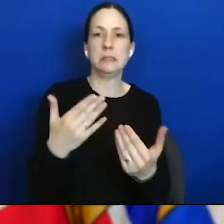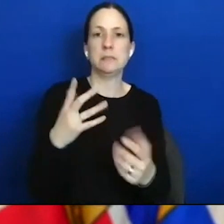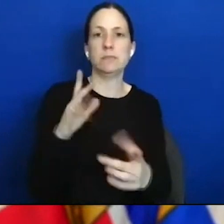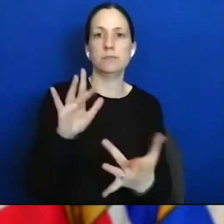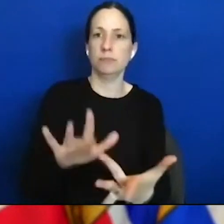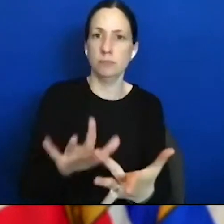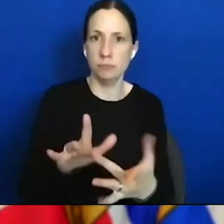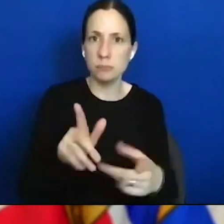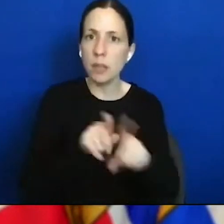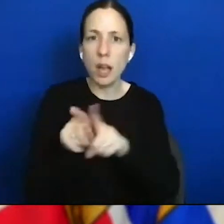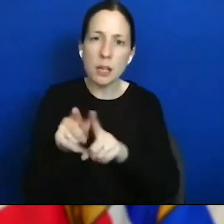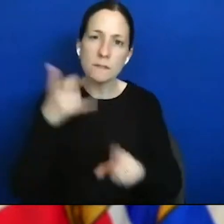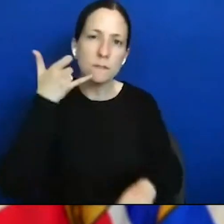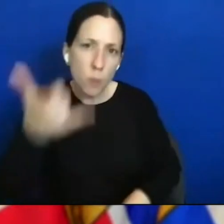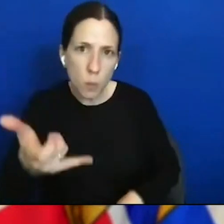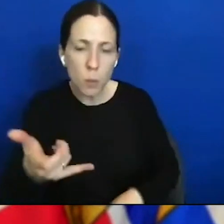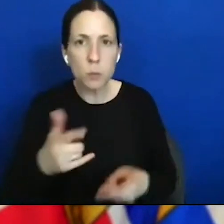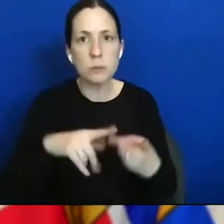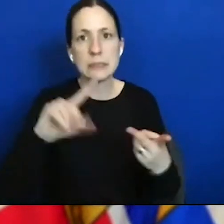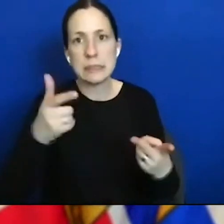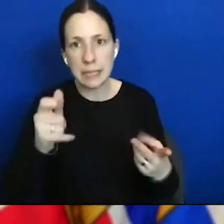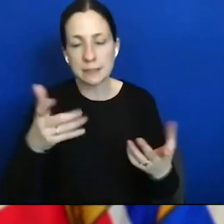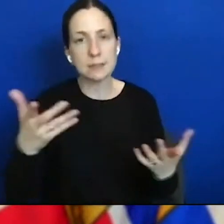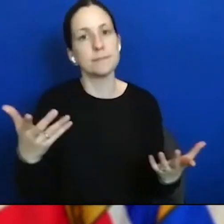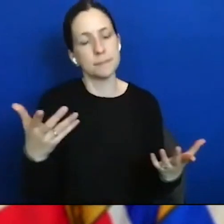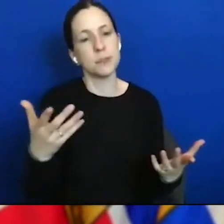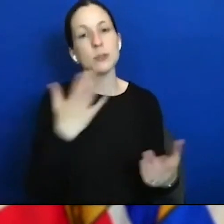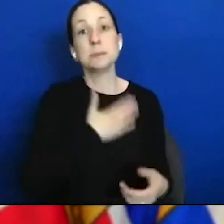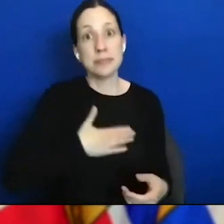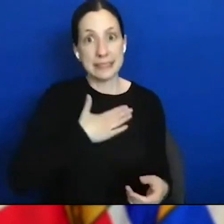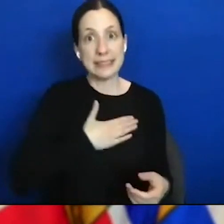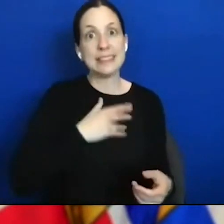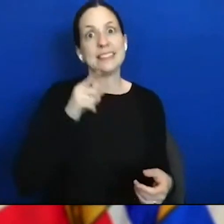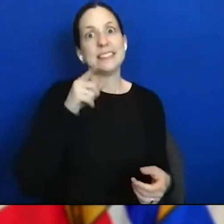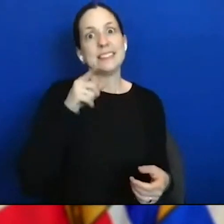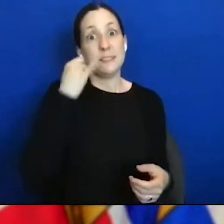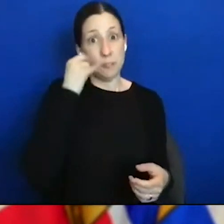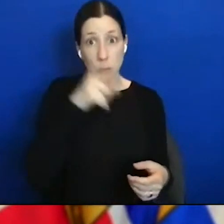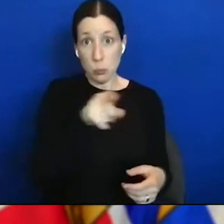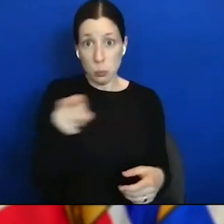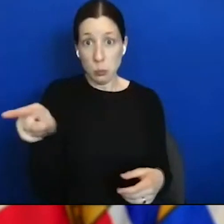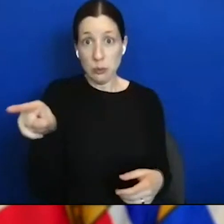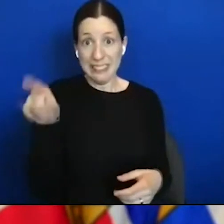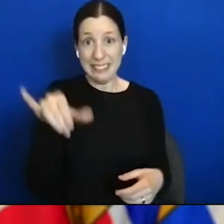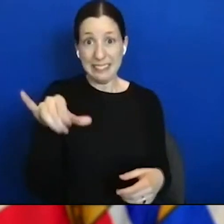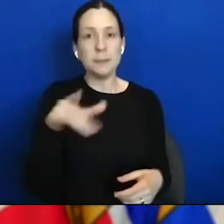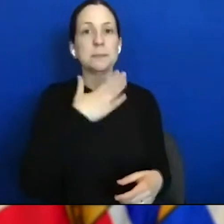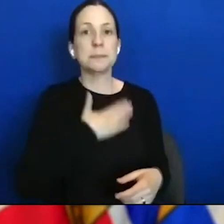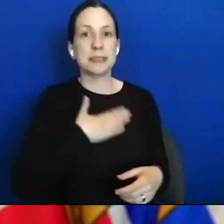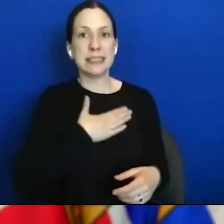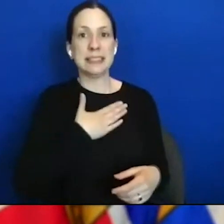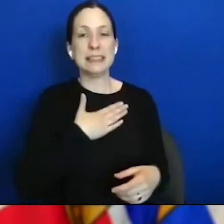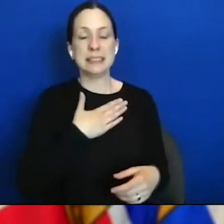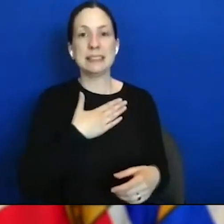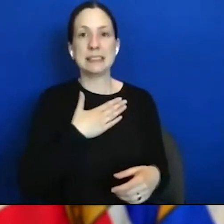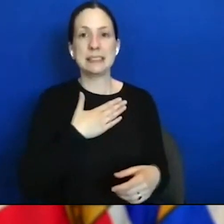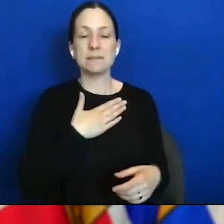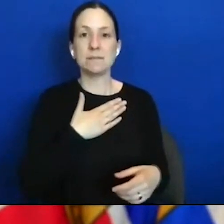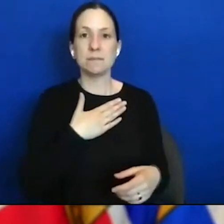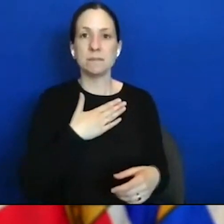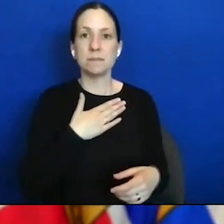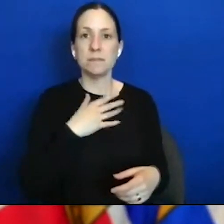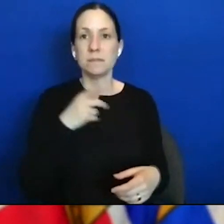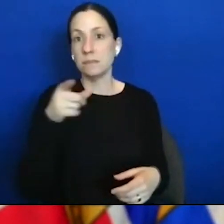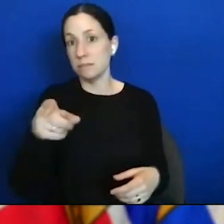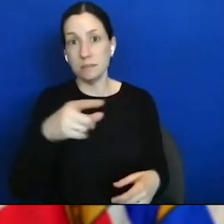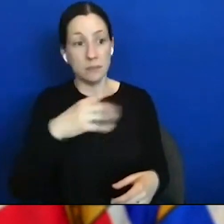number or a text for them to get their invitation. So please reach out to the elders and seniors in your